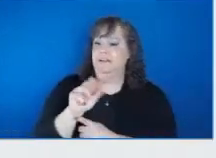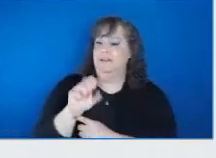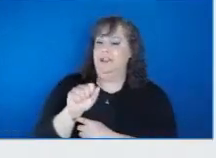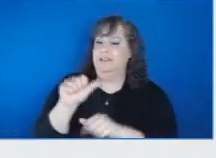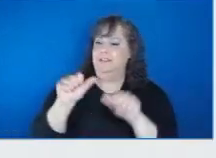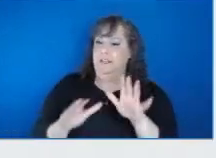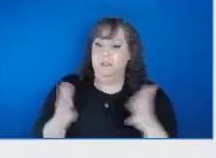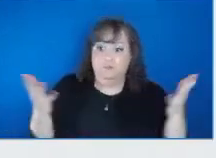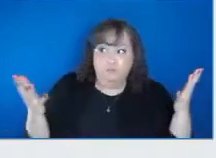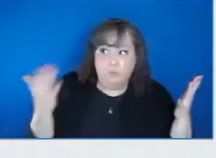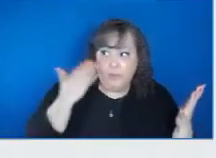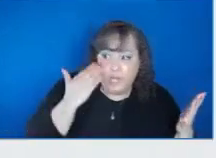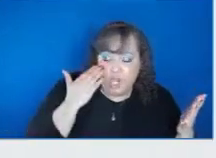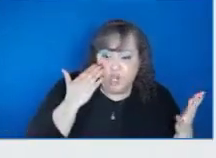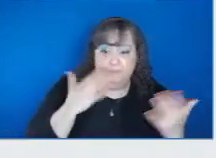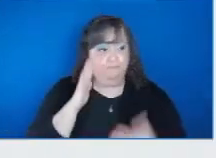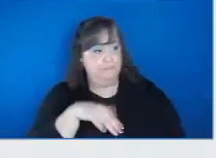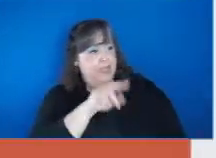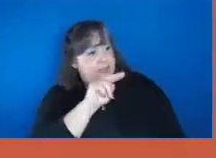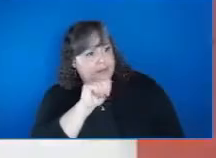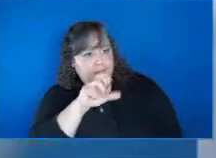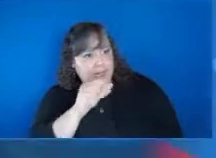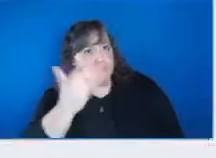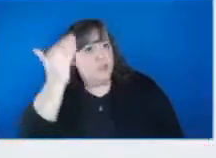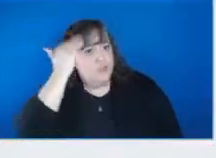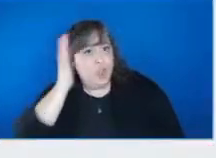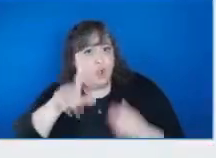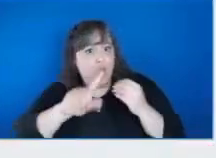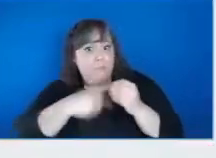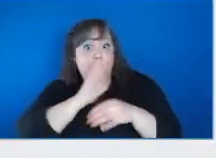Does NASA know about all the asteroids?